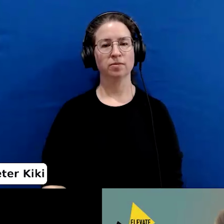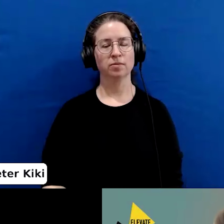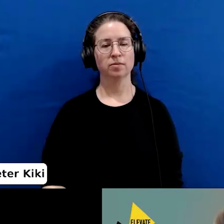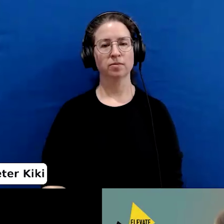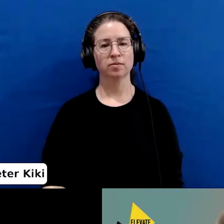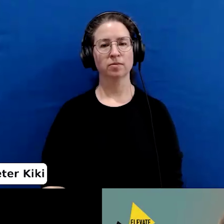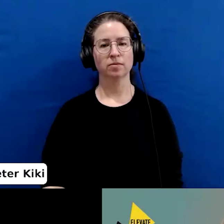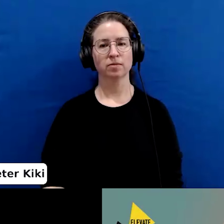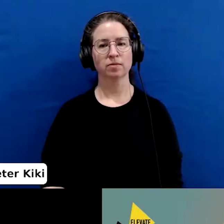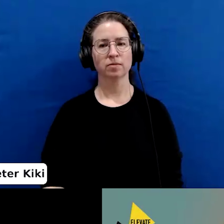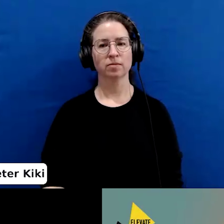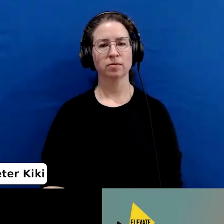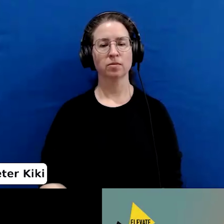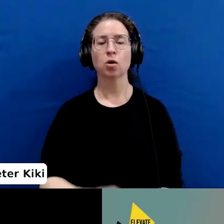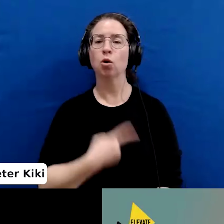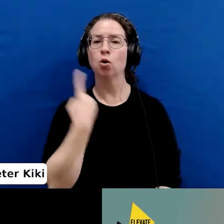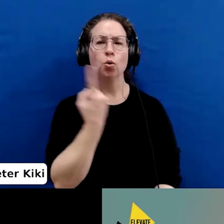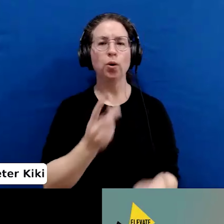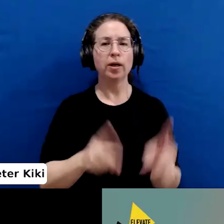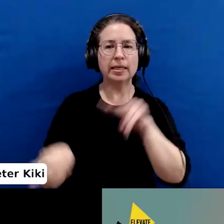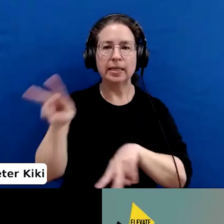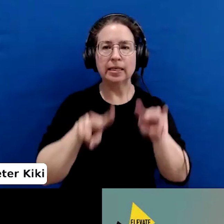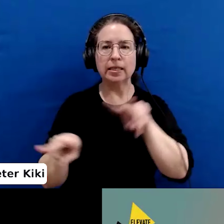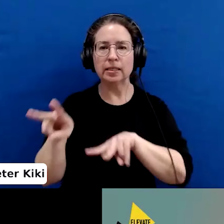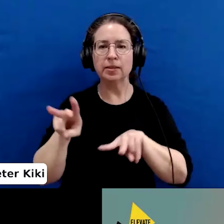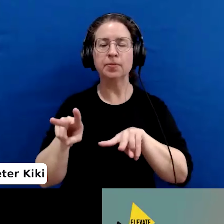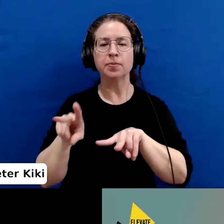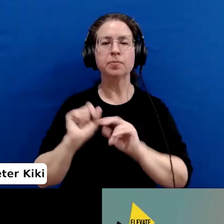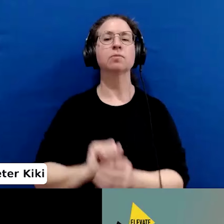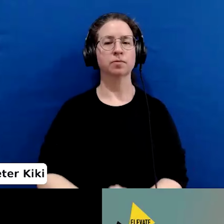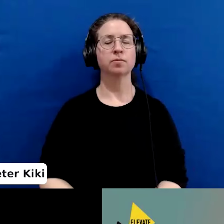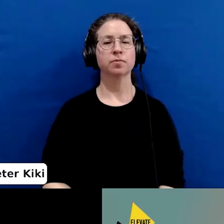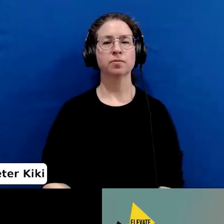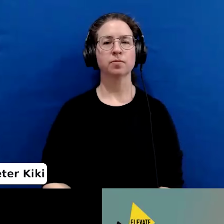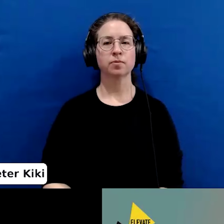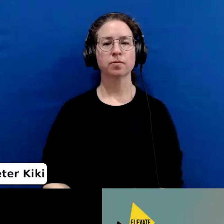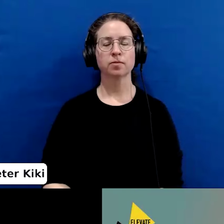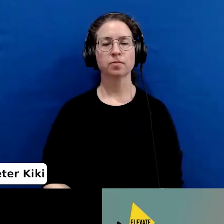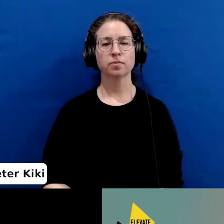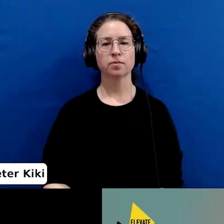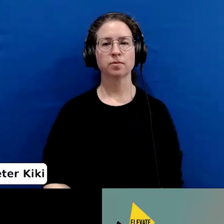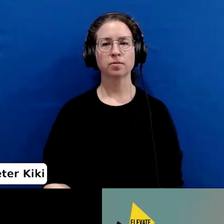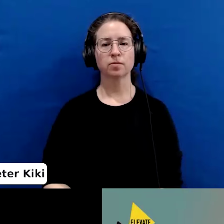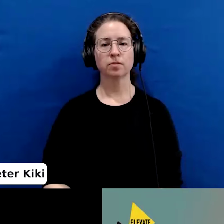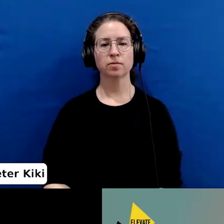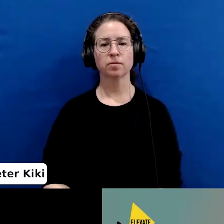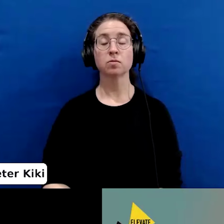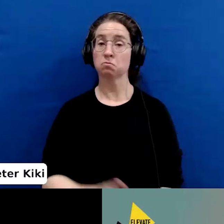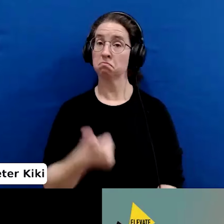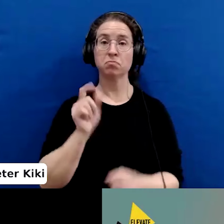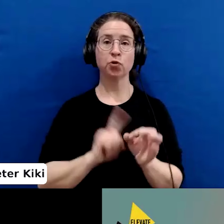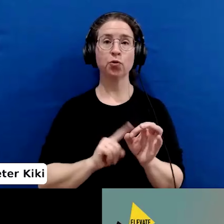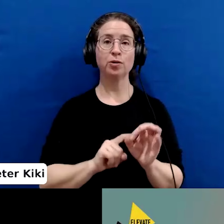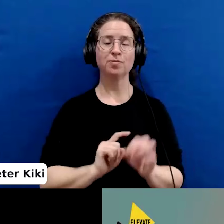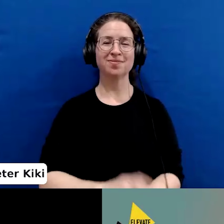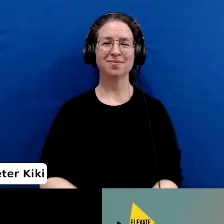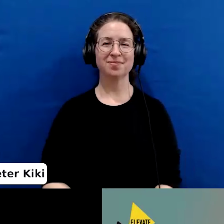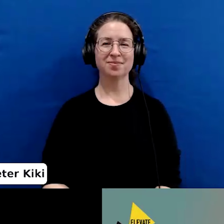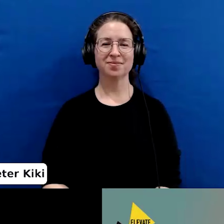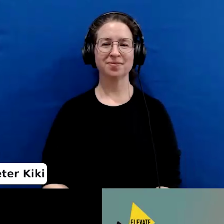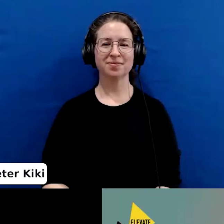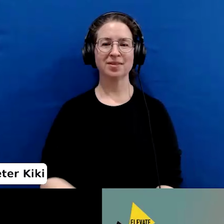There's a Who are the question. people assessing our application? Sorry, Tamara. Oh, no, you go, Izzy. Who are the people assessing our application? It's a good question. They